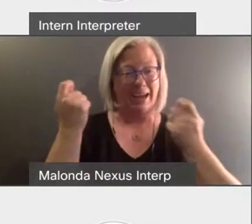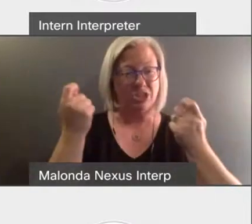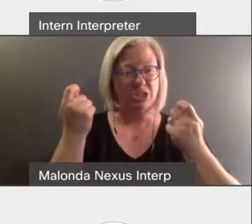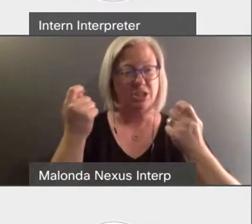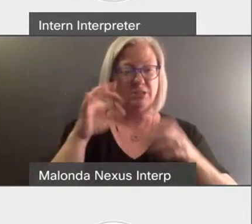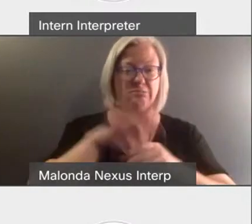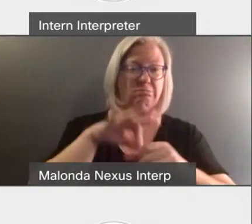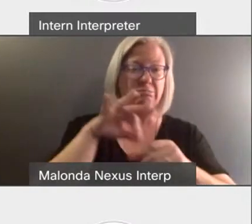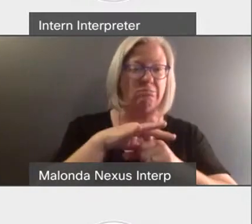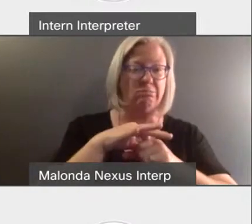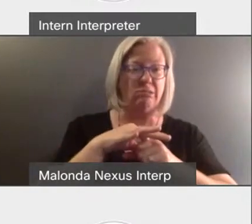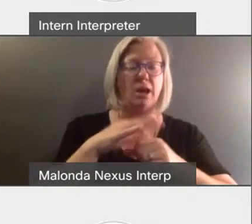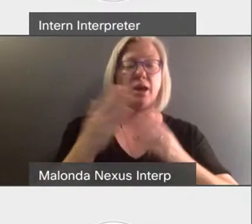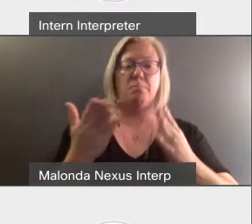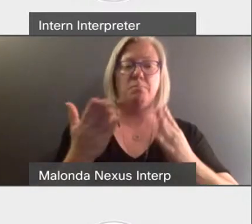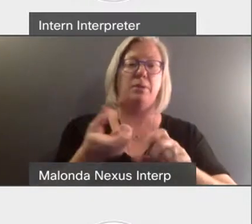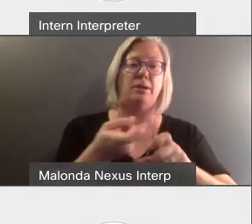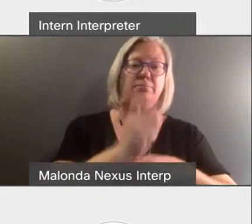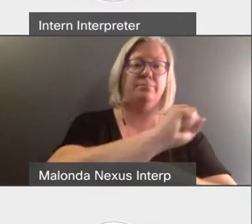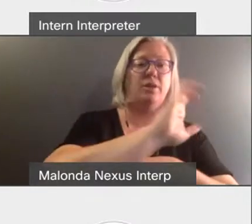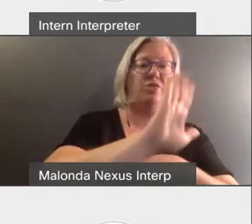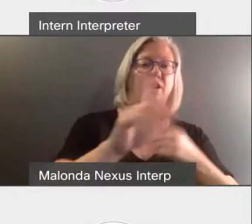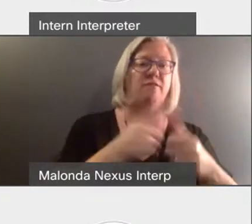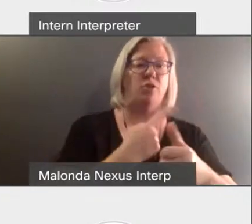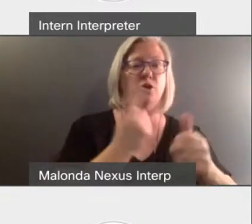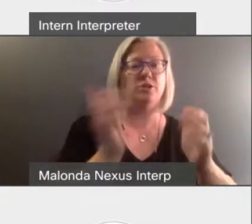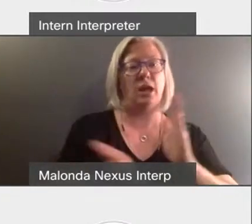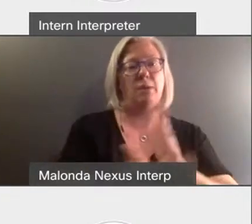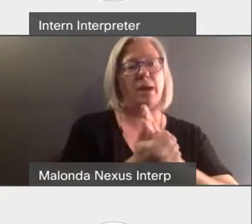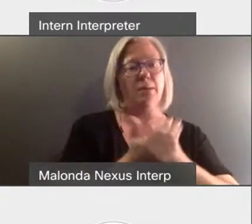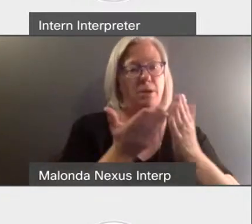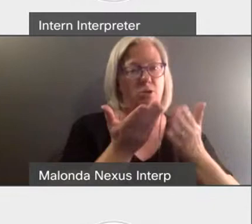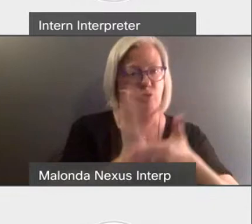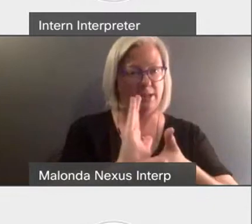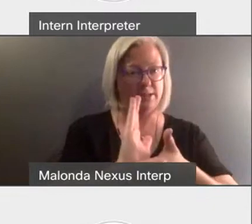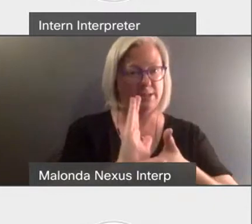be abridging their First Amendment rights. That will invite